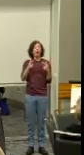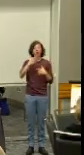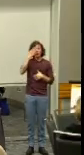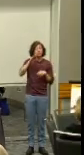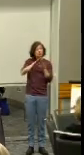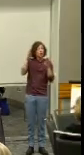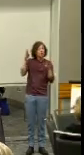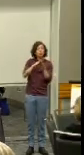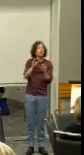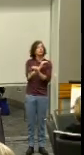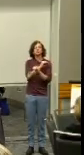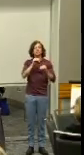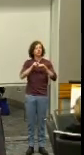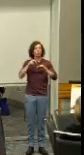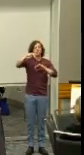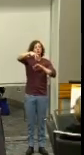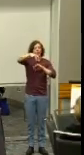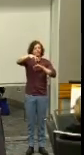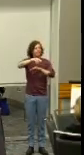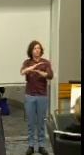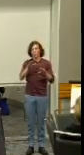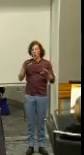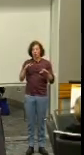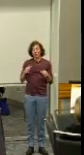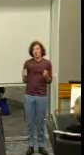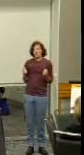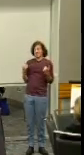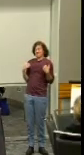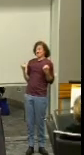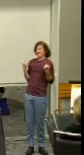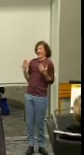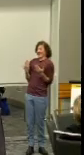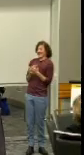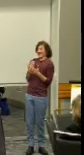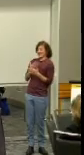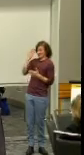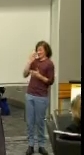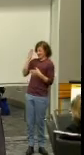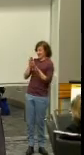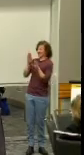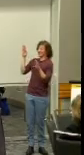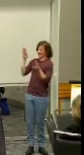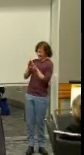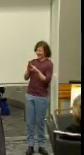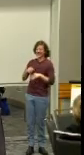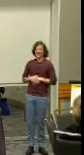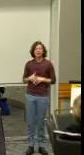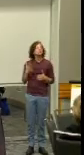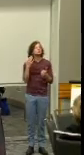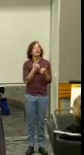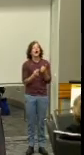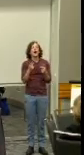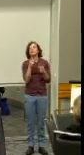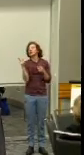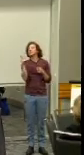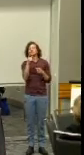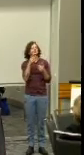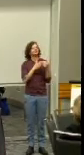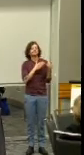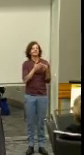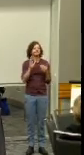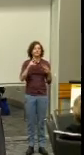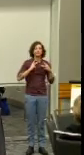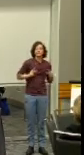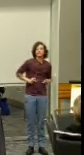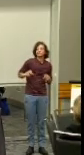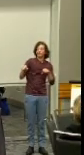step entries, and we have a lot of new front doors. So everyone, regardless of physical ability, can navigate throughout the